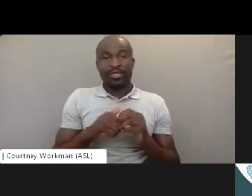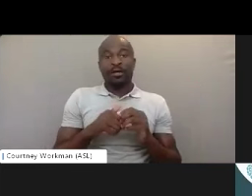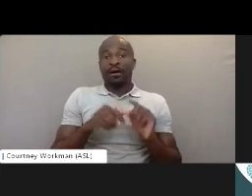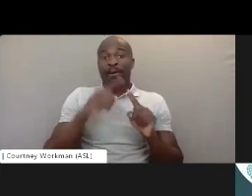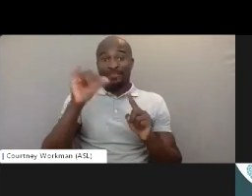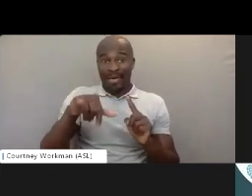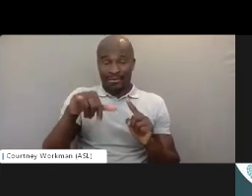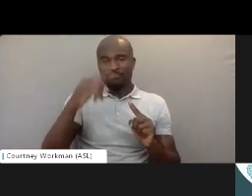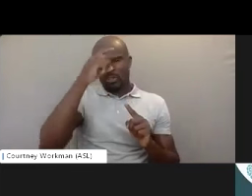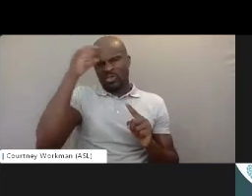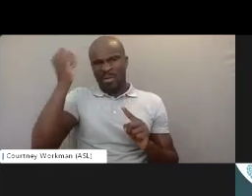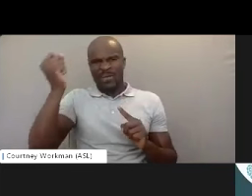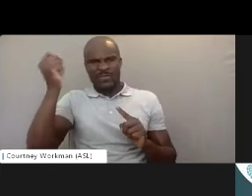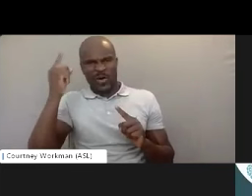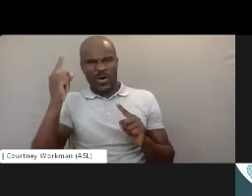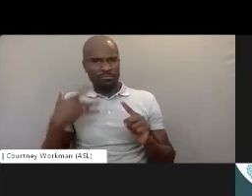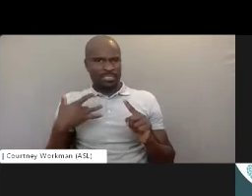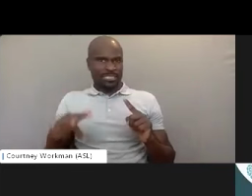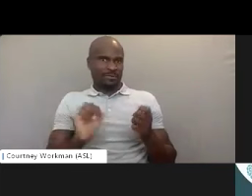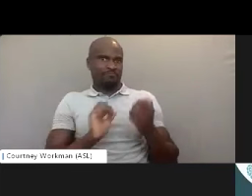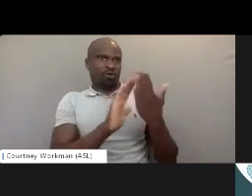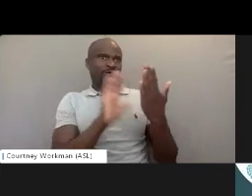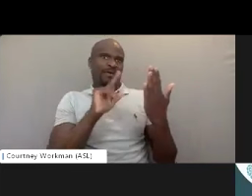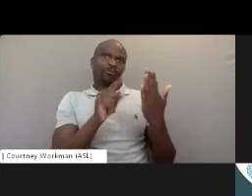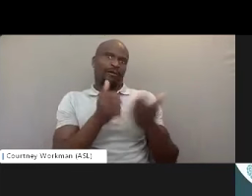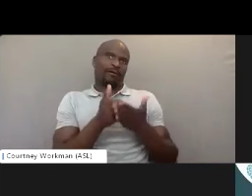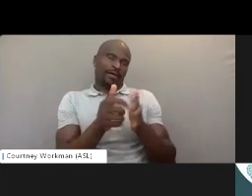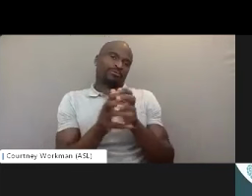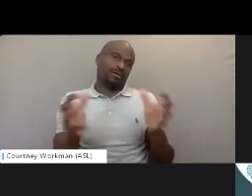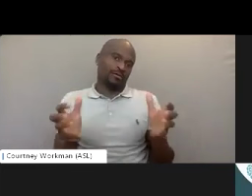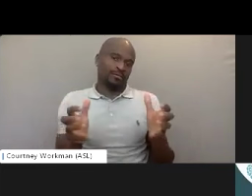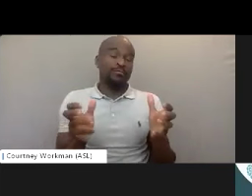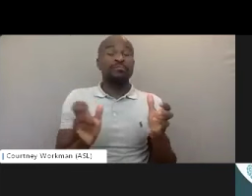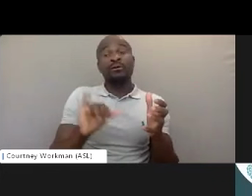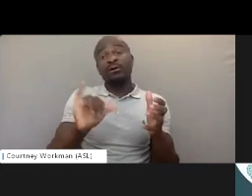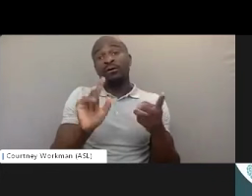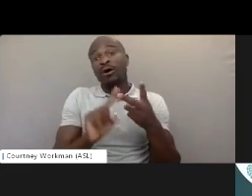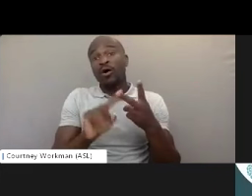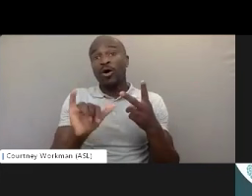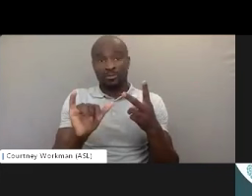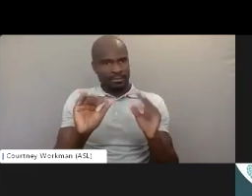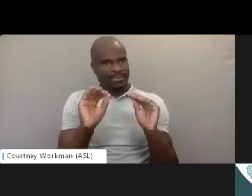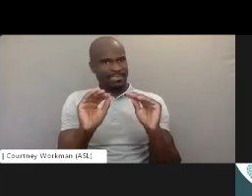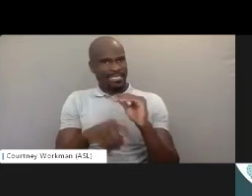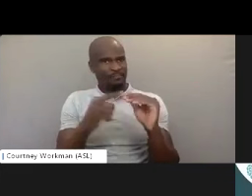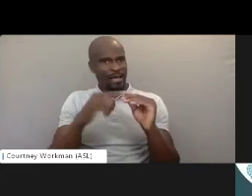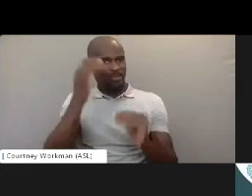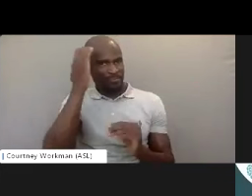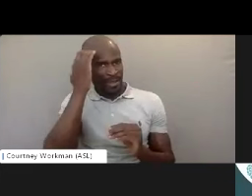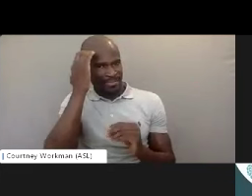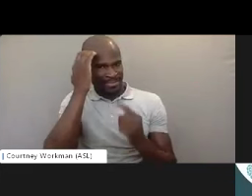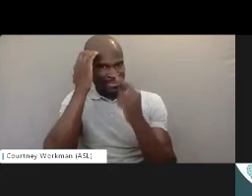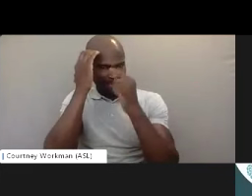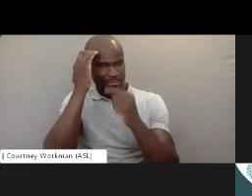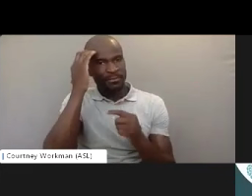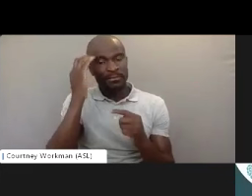approach it works really well in schools. And it also teaches about the brain. So we're also